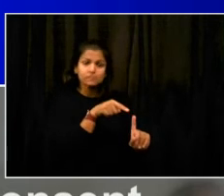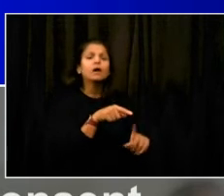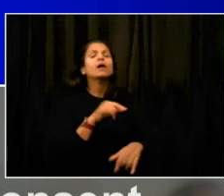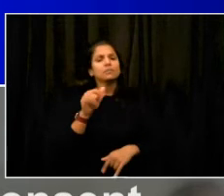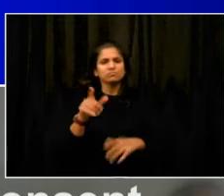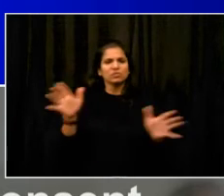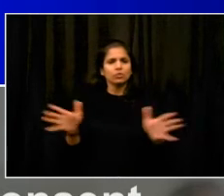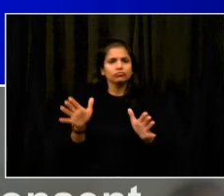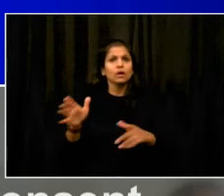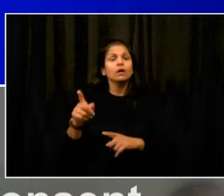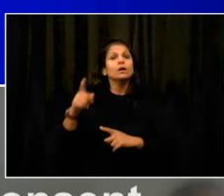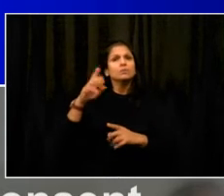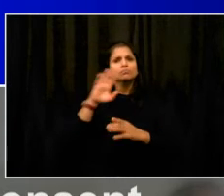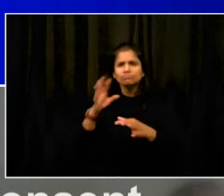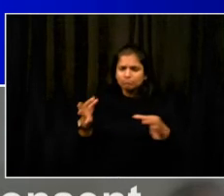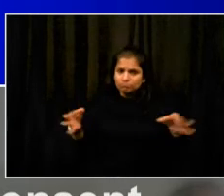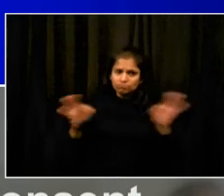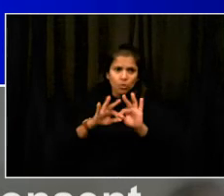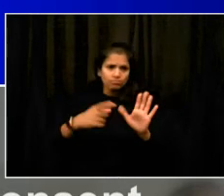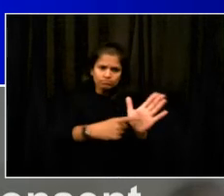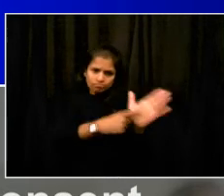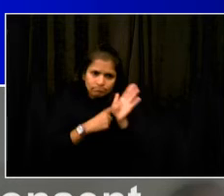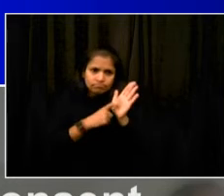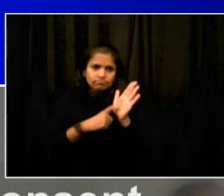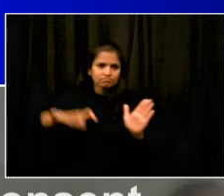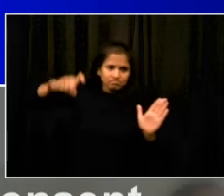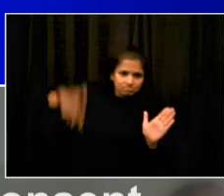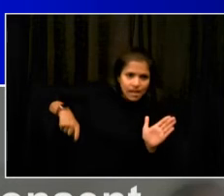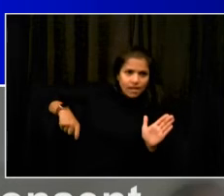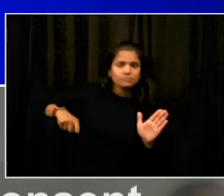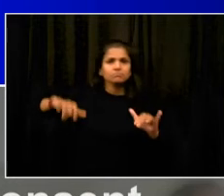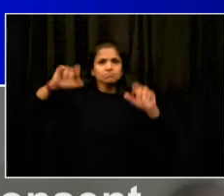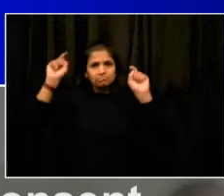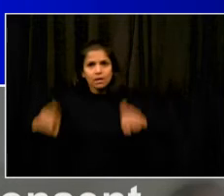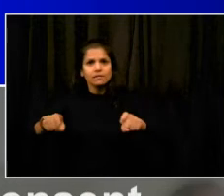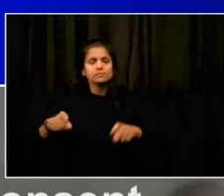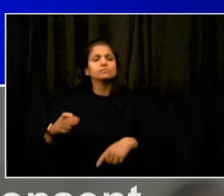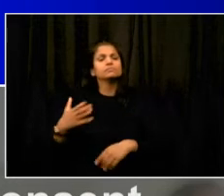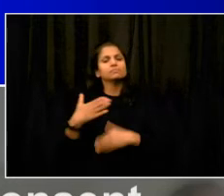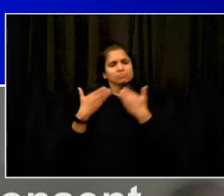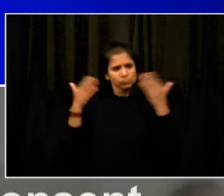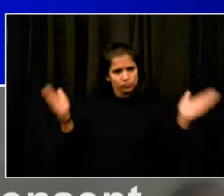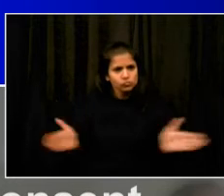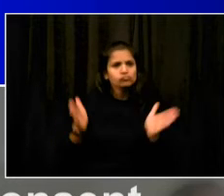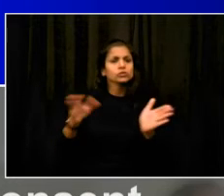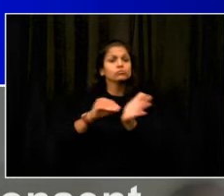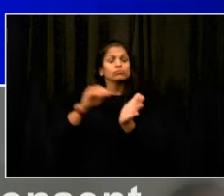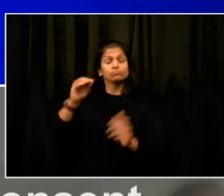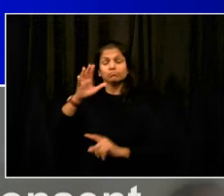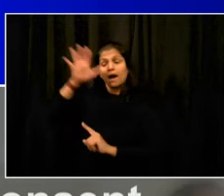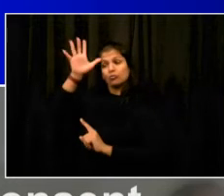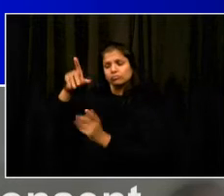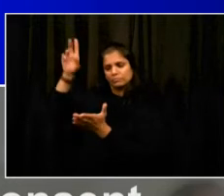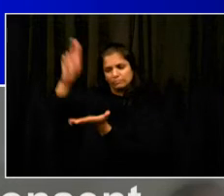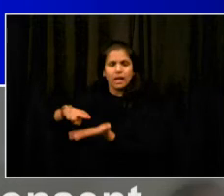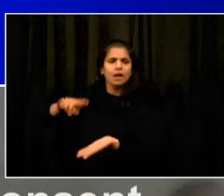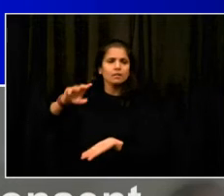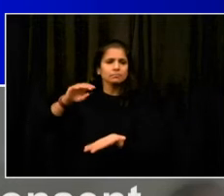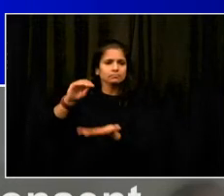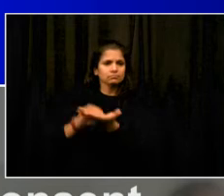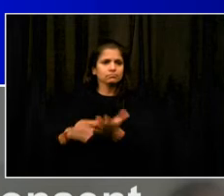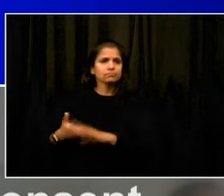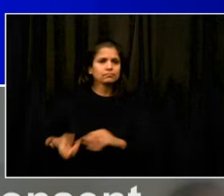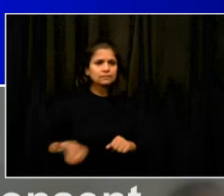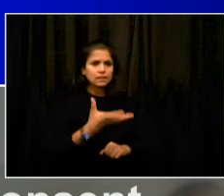to keeping everyone safe in the school community. It's going to be weekly from now on, but we need every student to be signed up